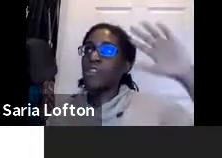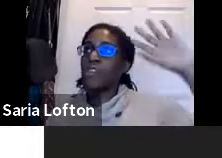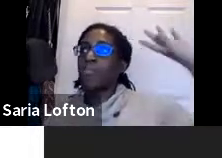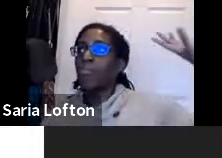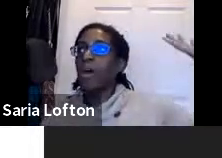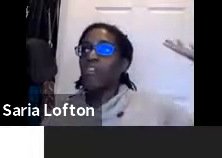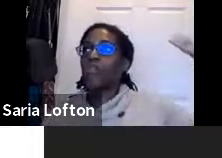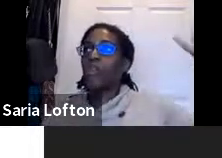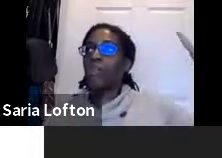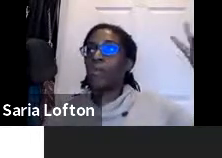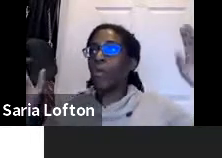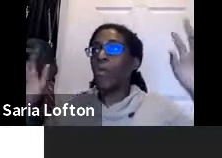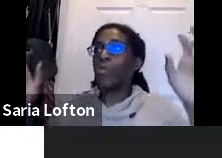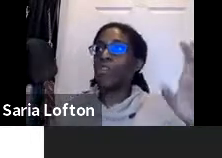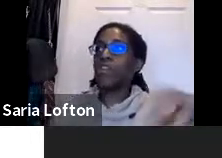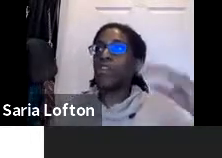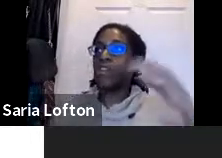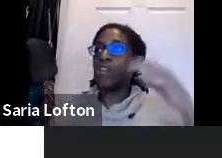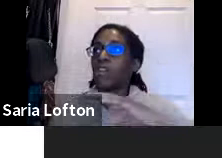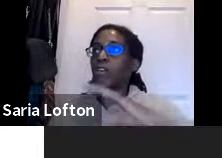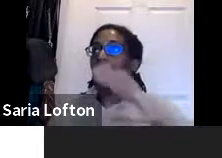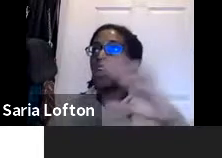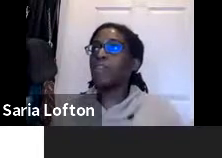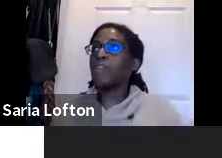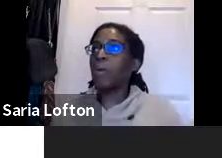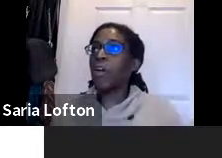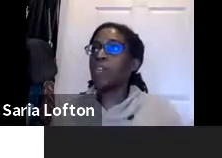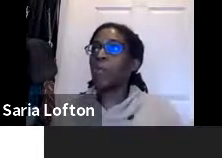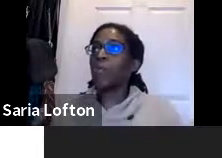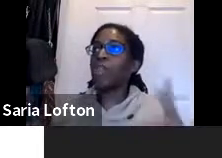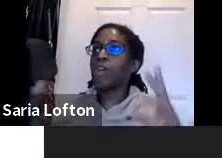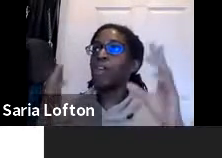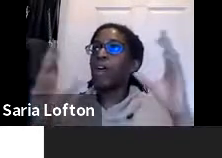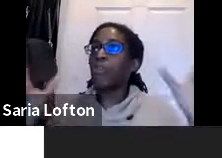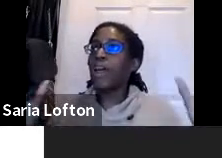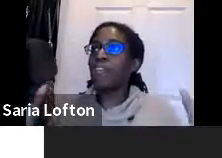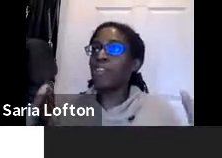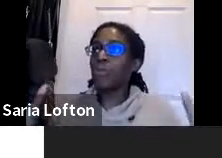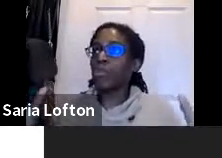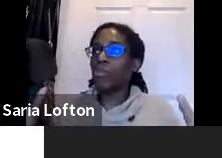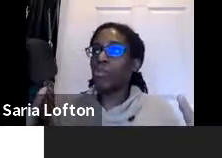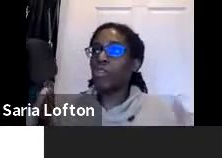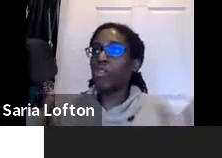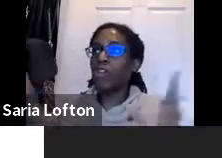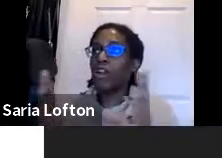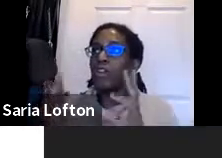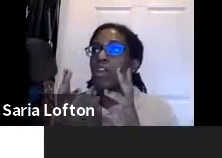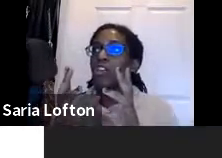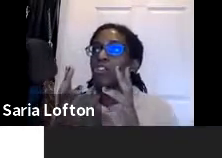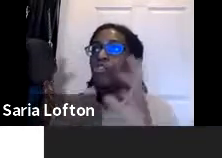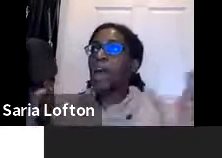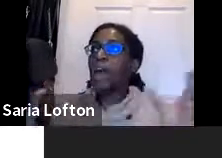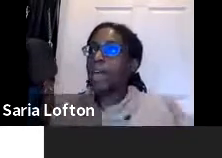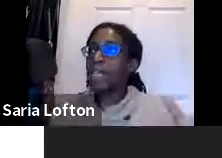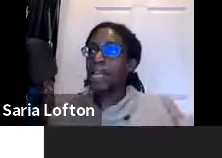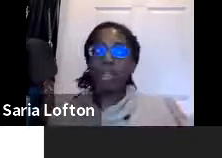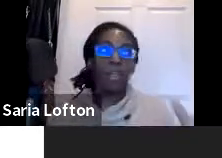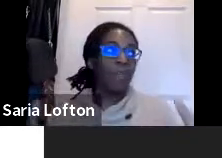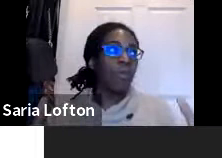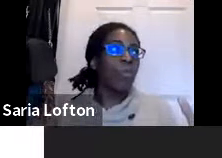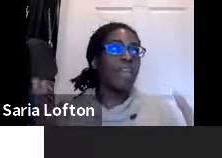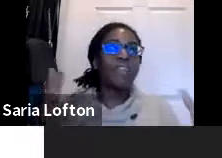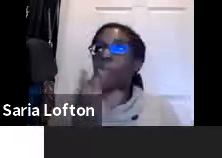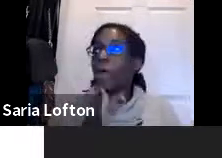just from the quote unquote food desert, it looked very sparse. But when we look at the other assets and resources that aren't usually